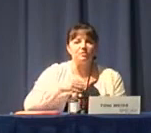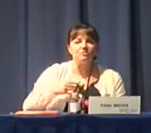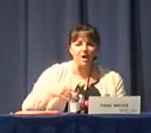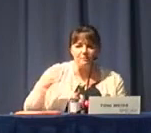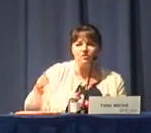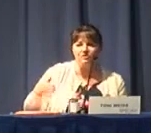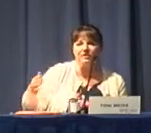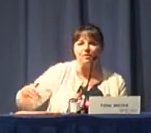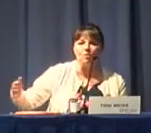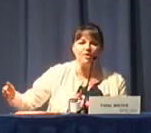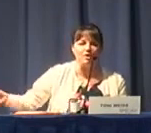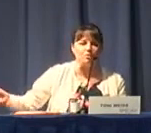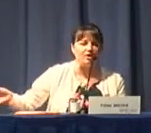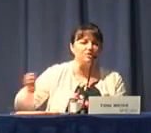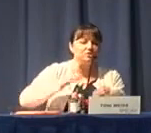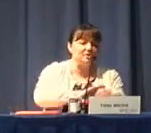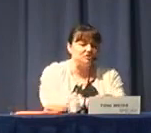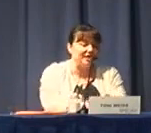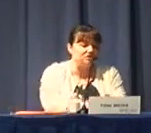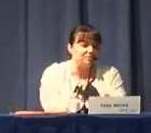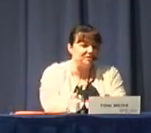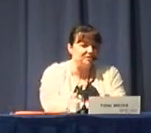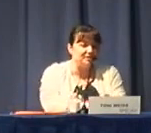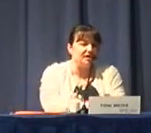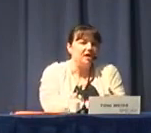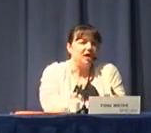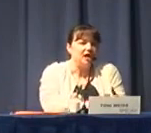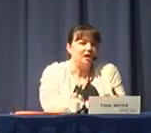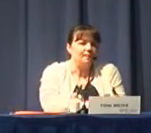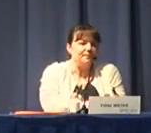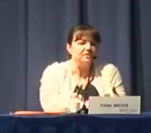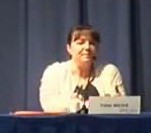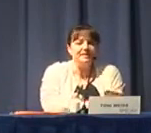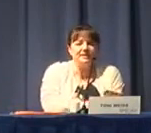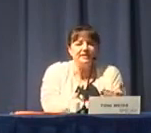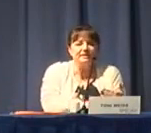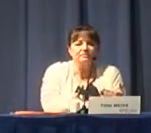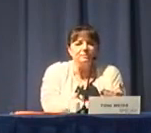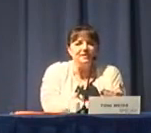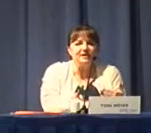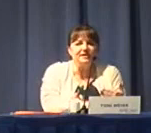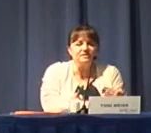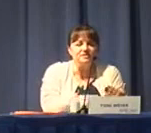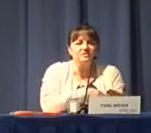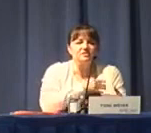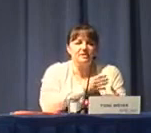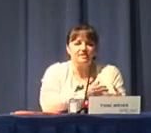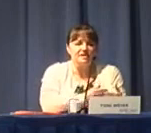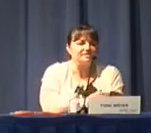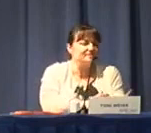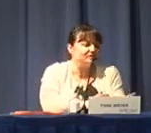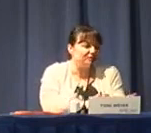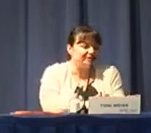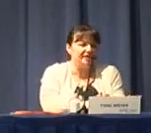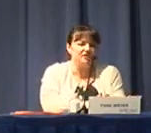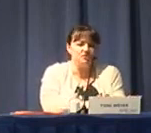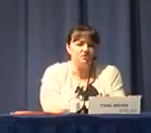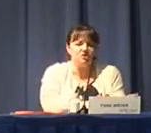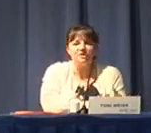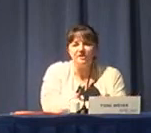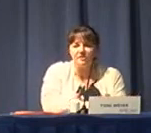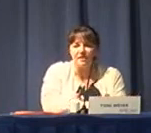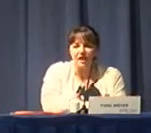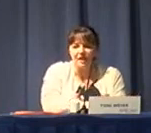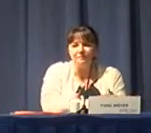also be observing them one-on-one using ChatGPT. But the main thing for me is that it's not a secret that I